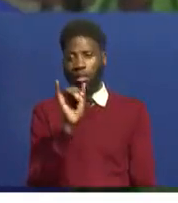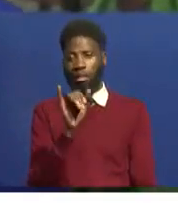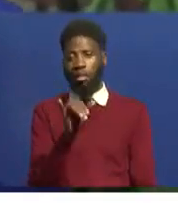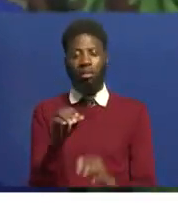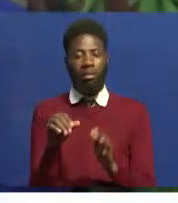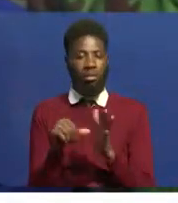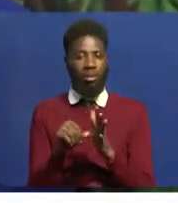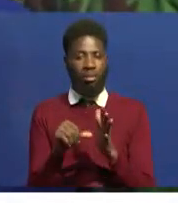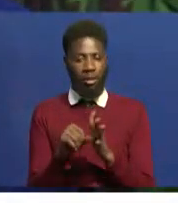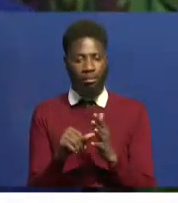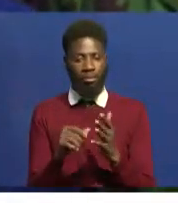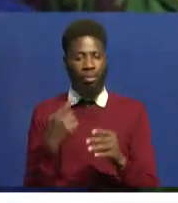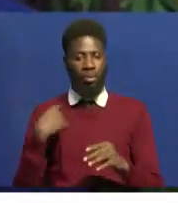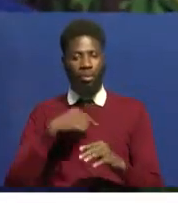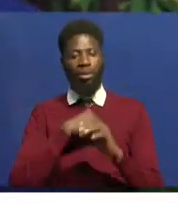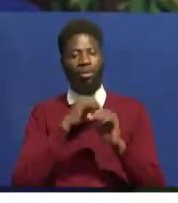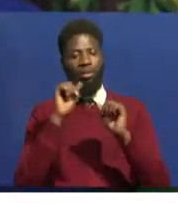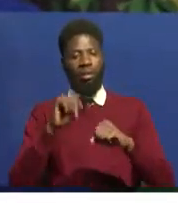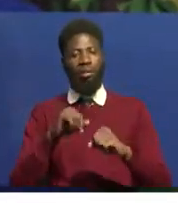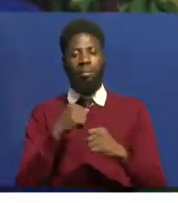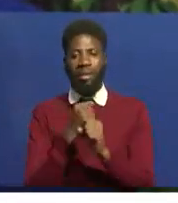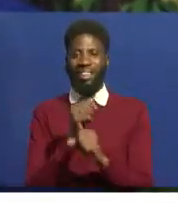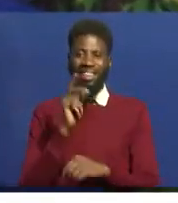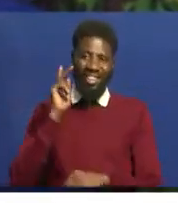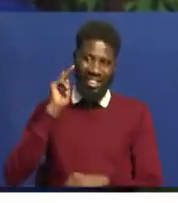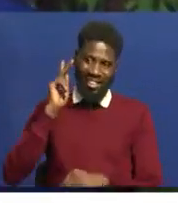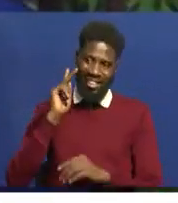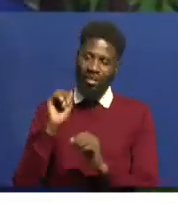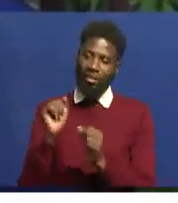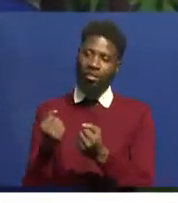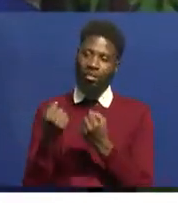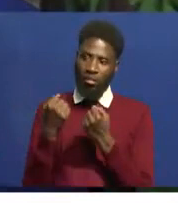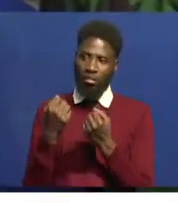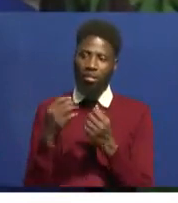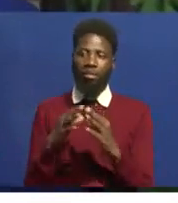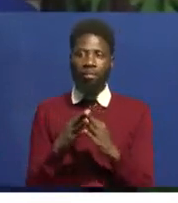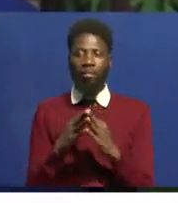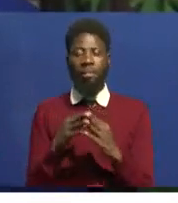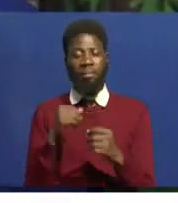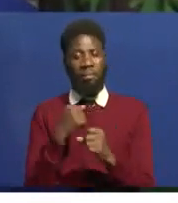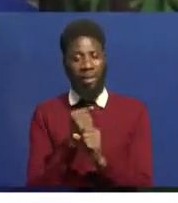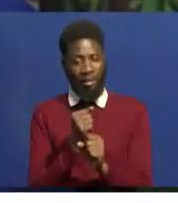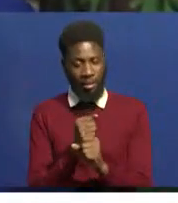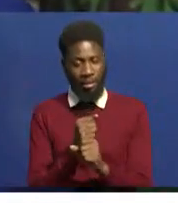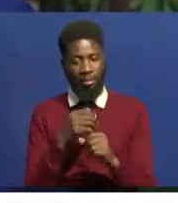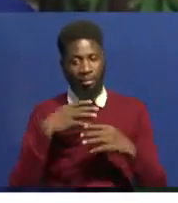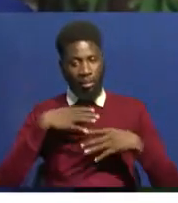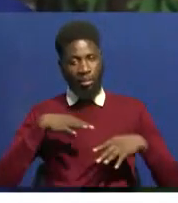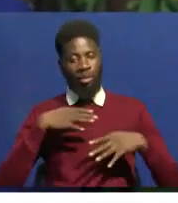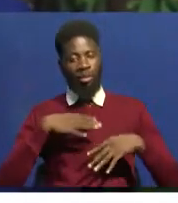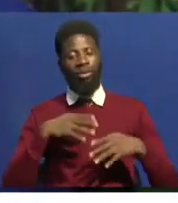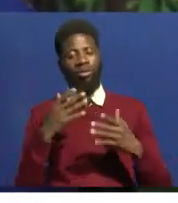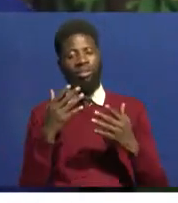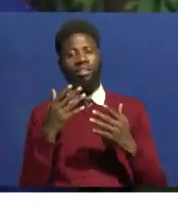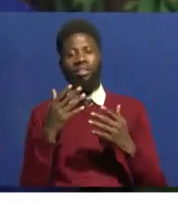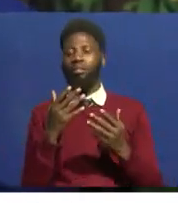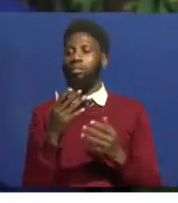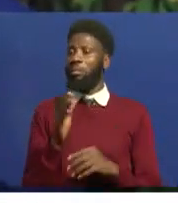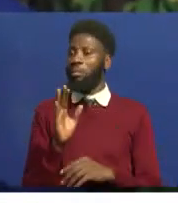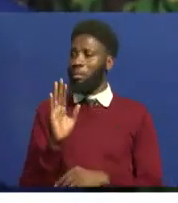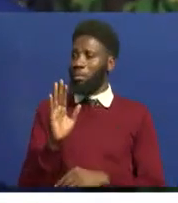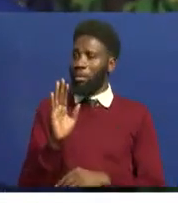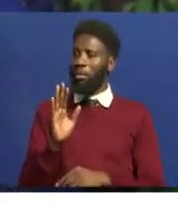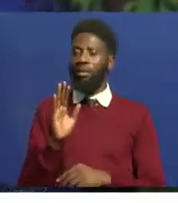incidents so that we secure Kisii and make it a good place and make the people of Kisii go about their businesses without